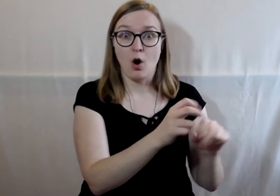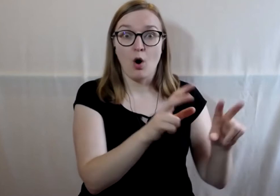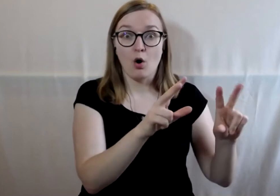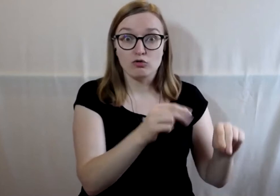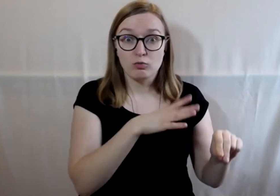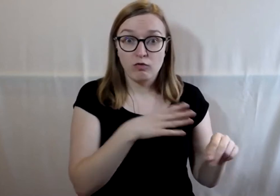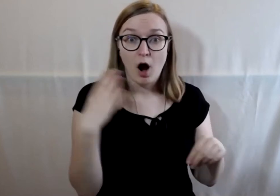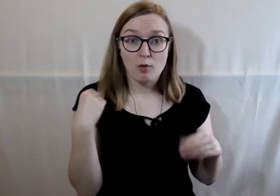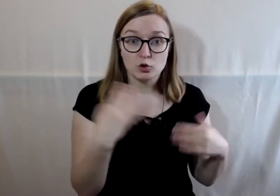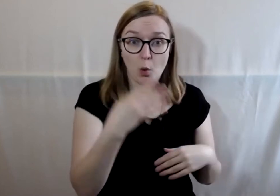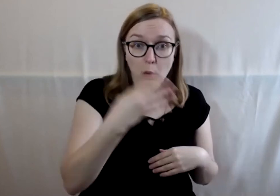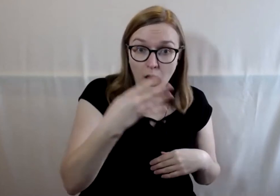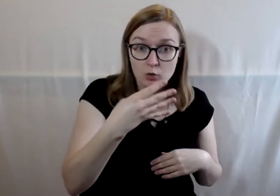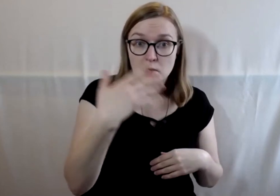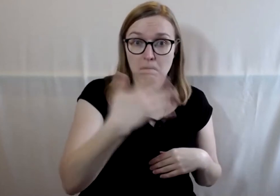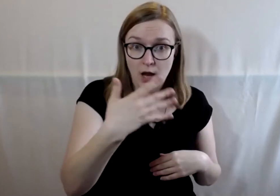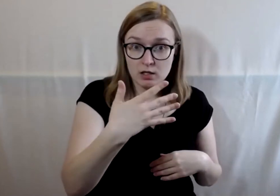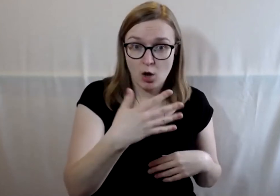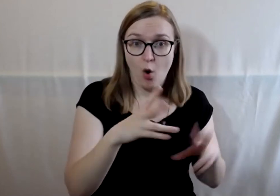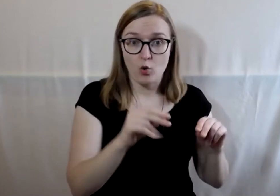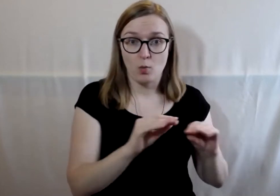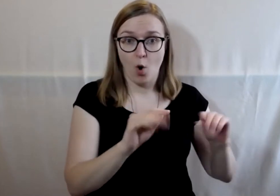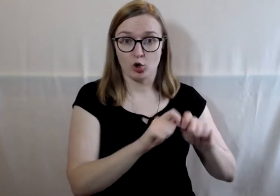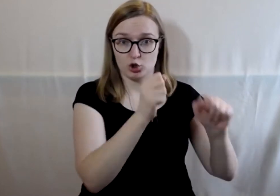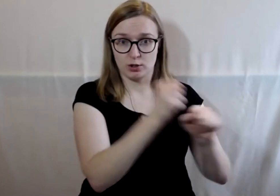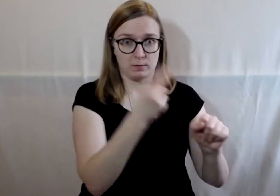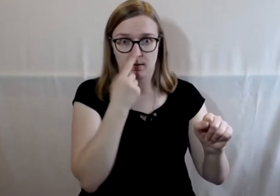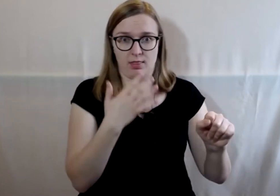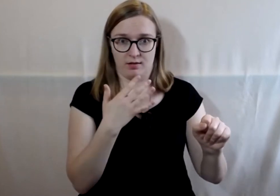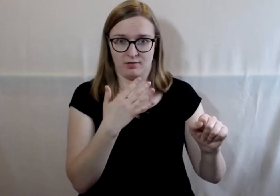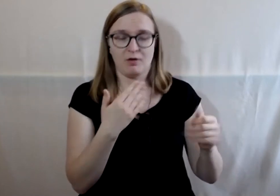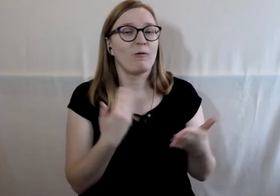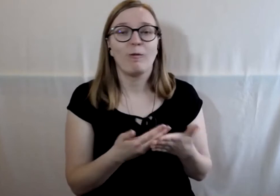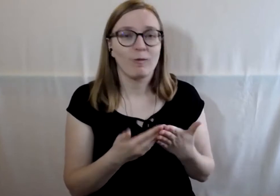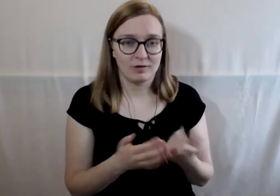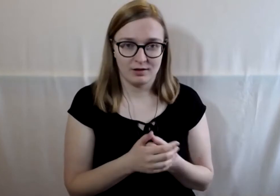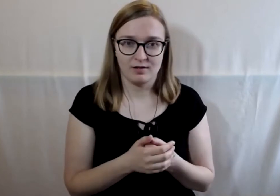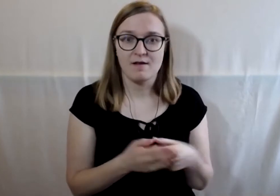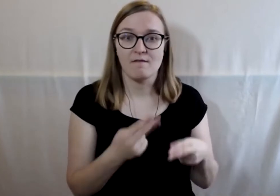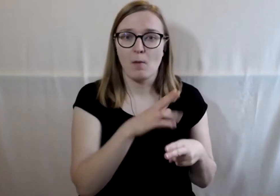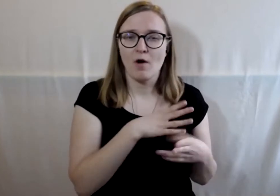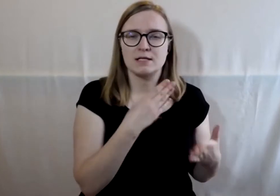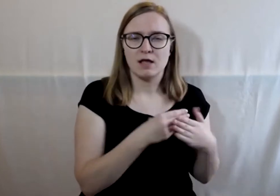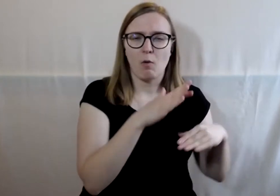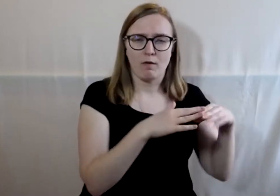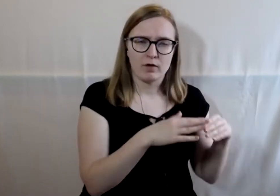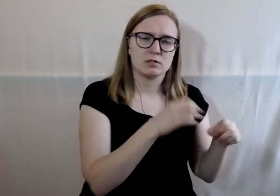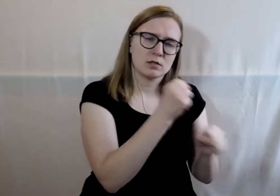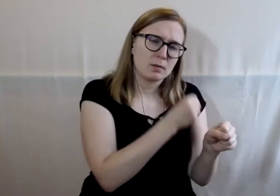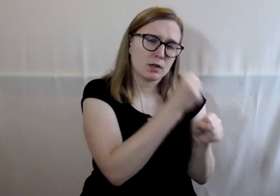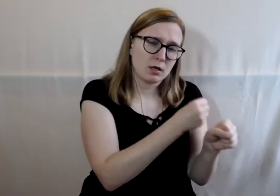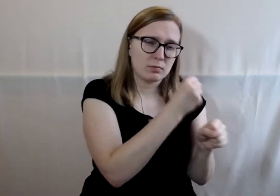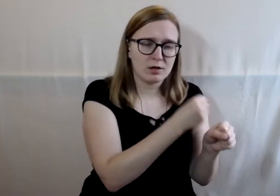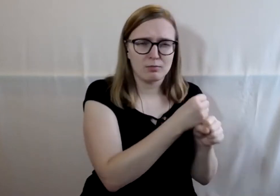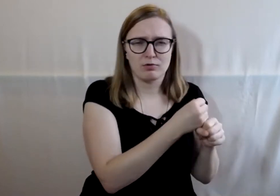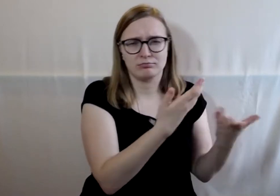of age. And what had happened is they'd left their profession and come into